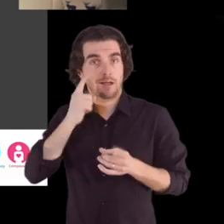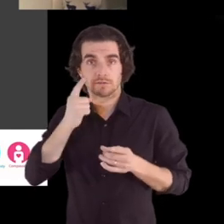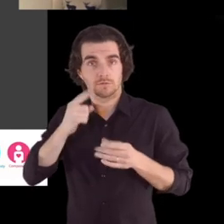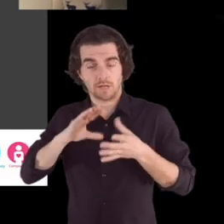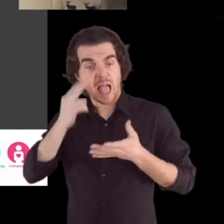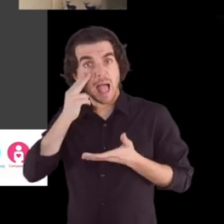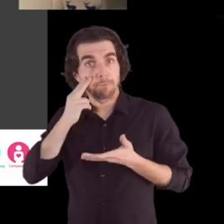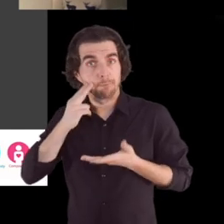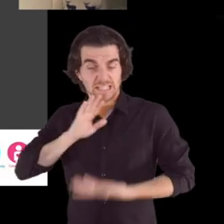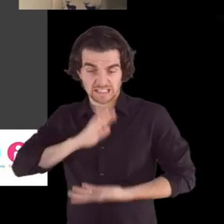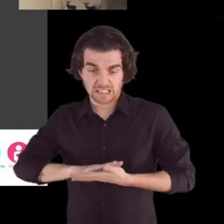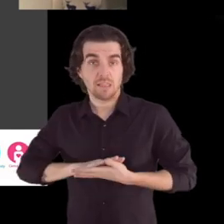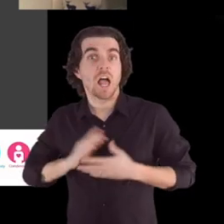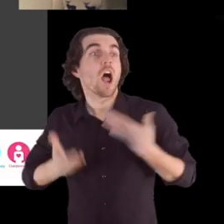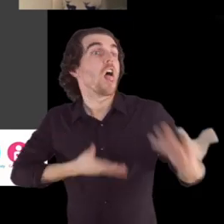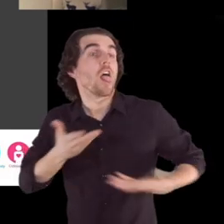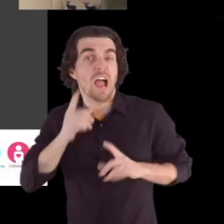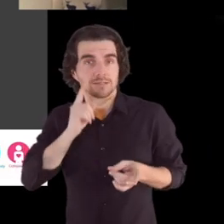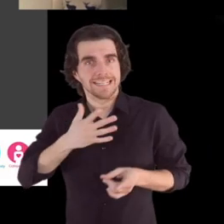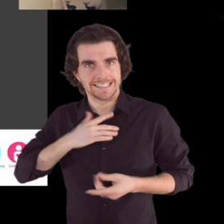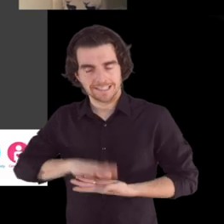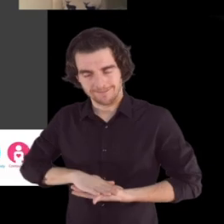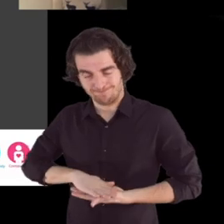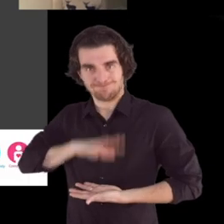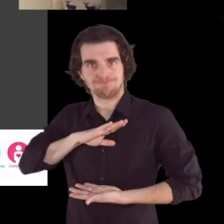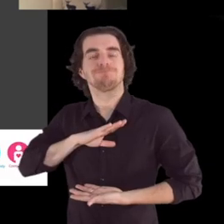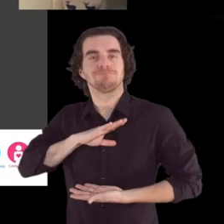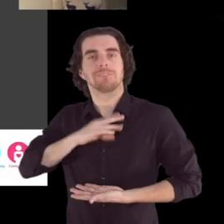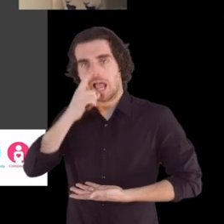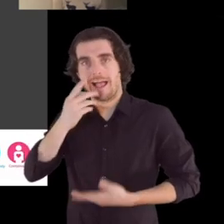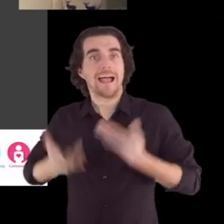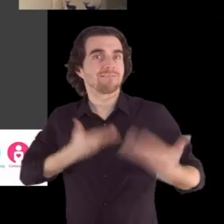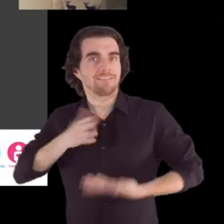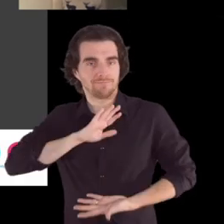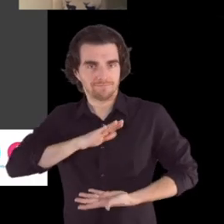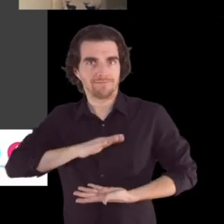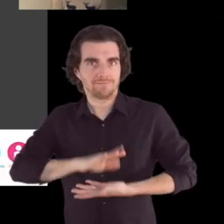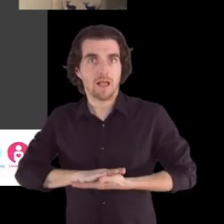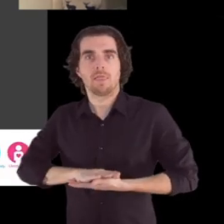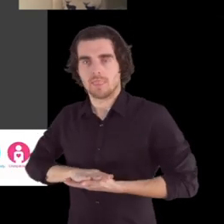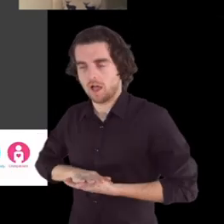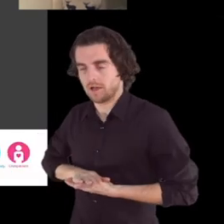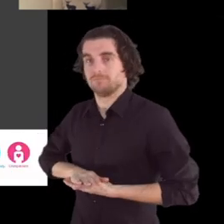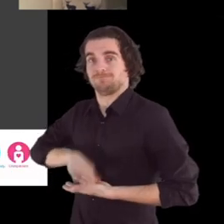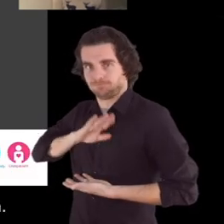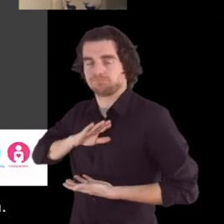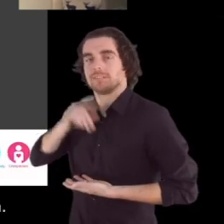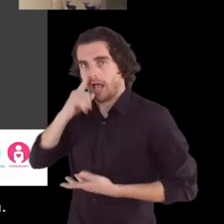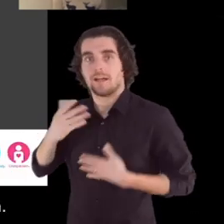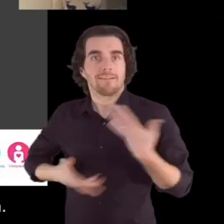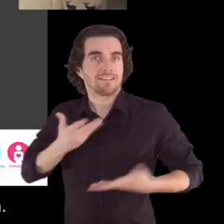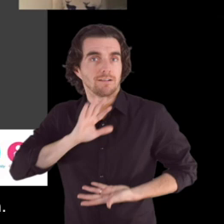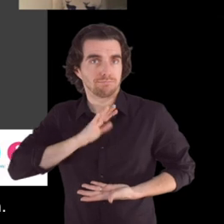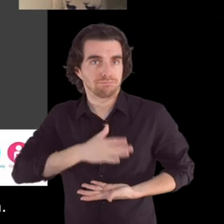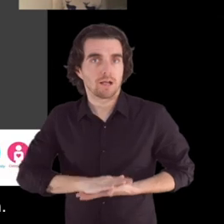idea of, you know, you can't pour from an empty cup. So if you don't have it, you can't give it. So we need to be able to fill up that cup a little bit first before you can